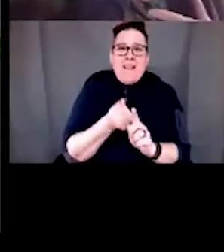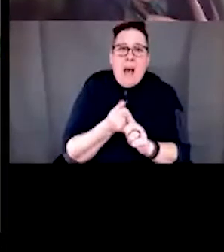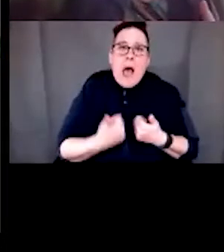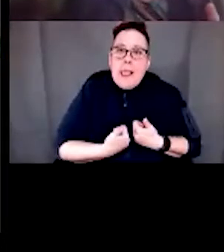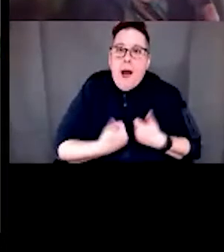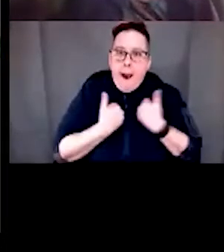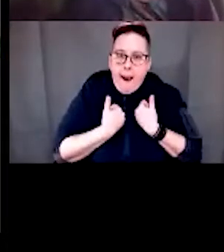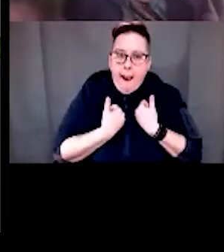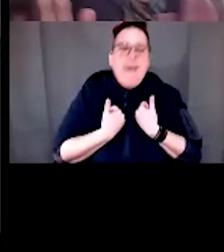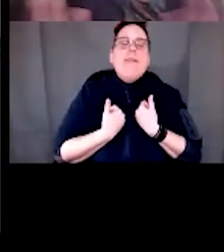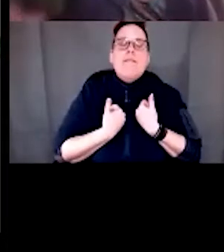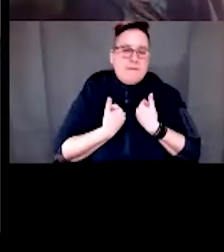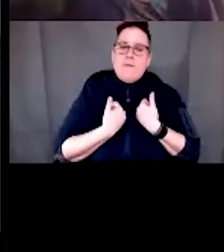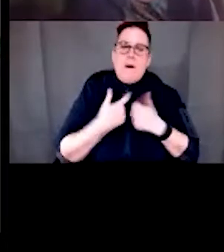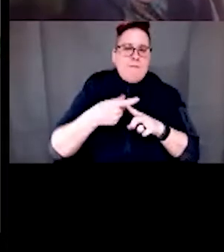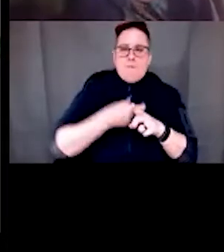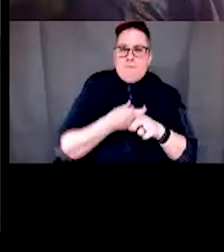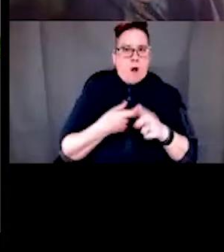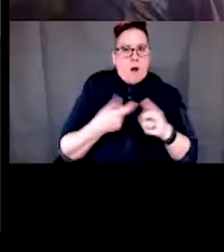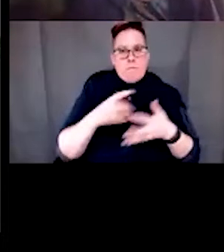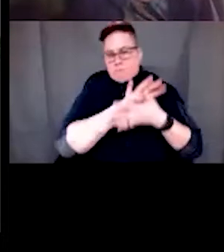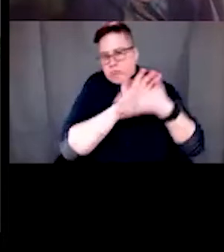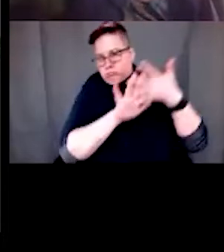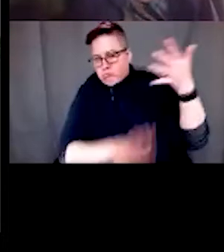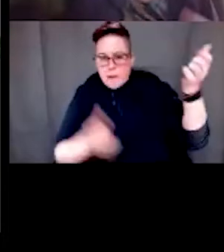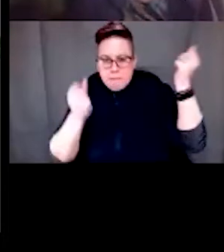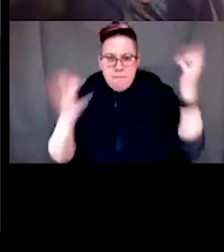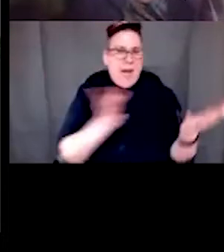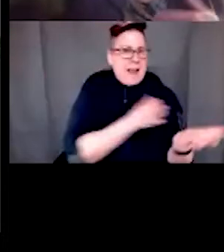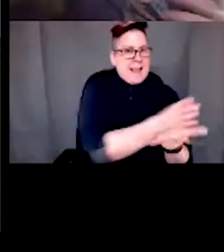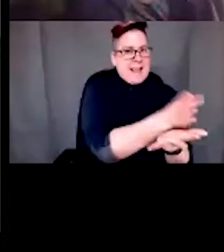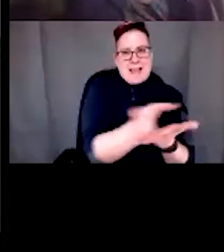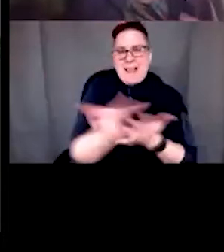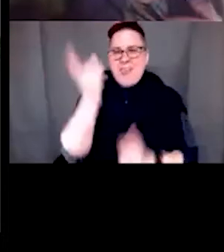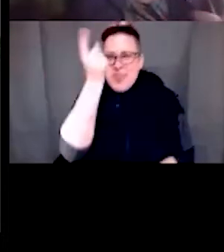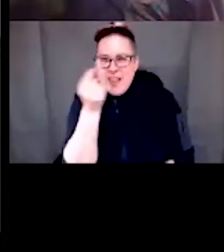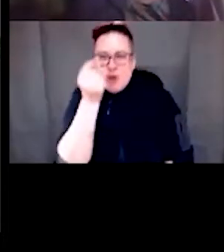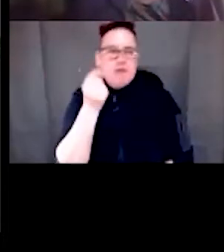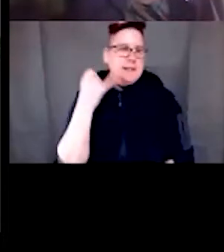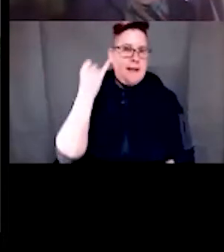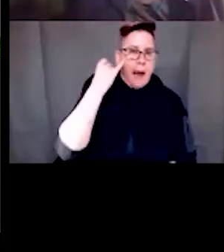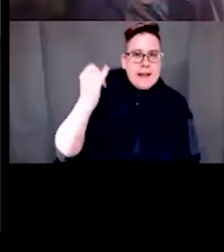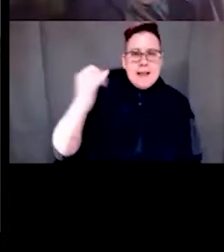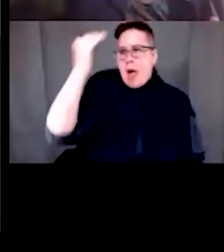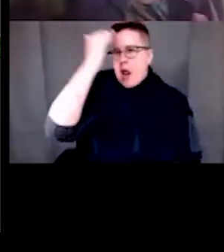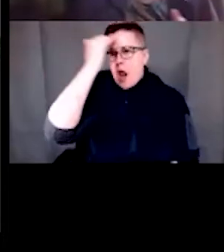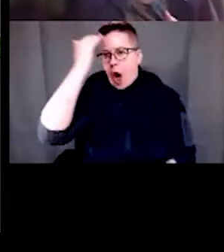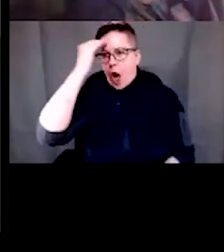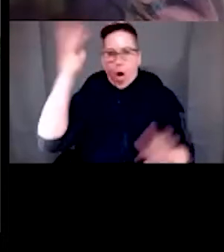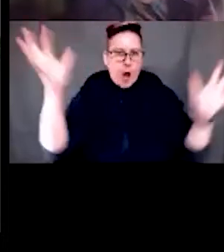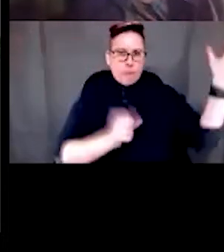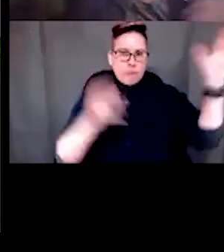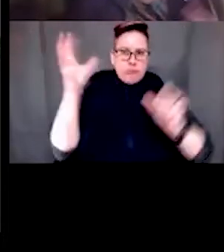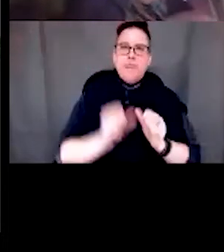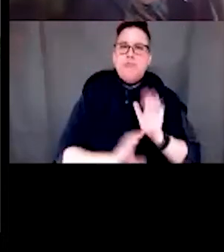really derived from a whole lot of different theory, ideas, and knowledge that has